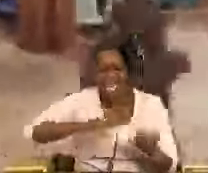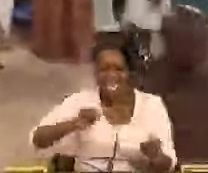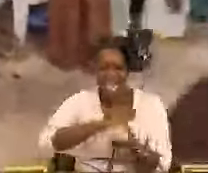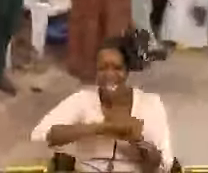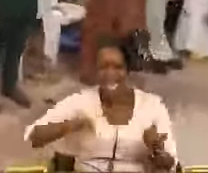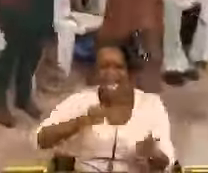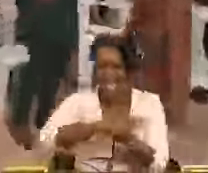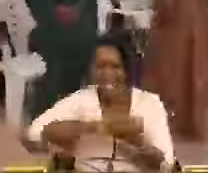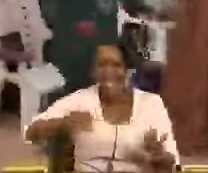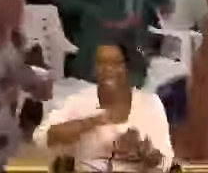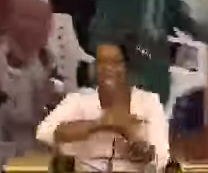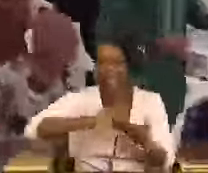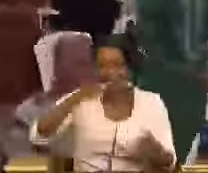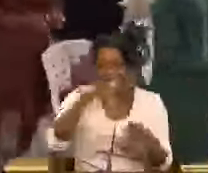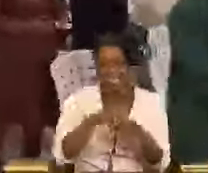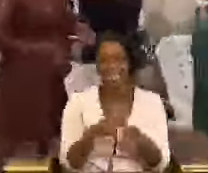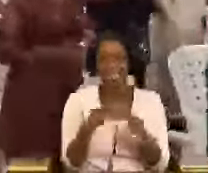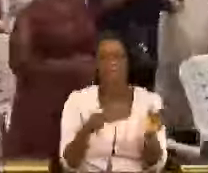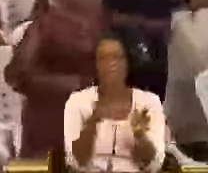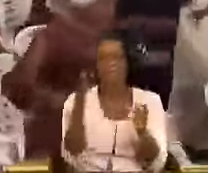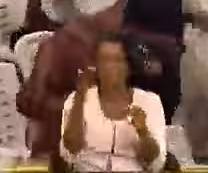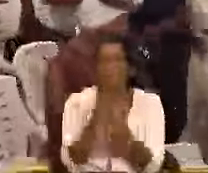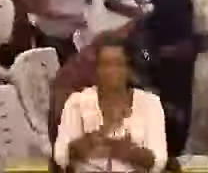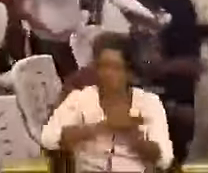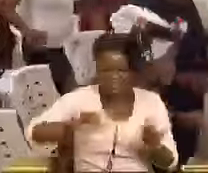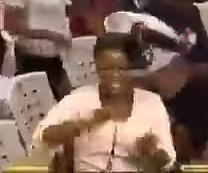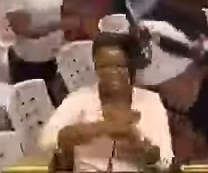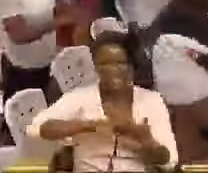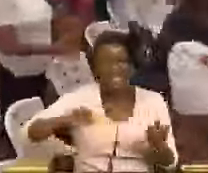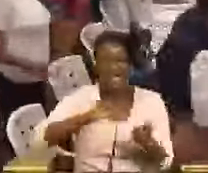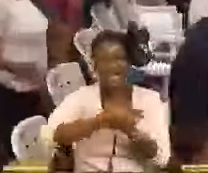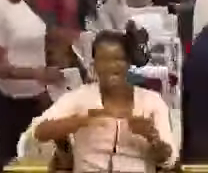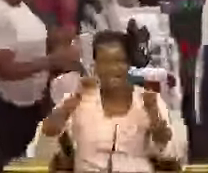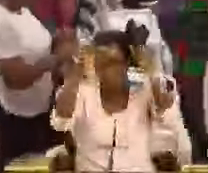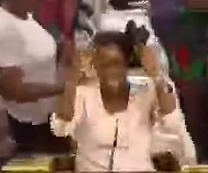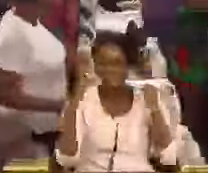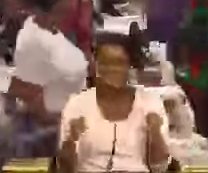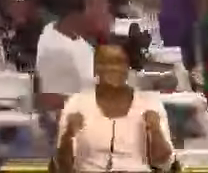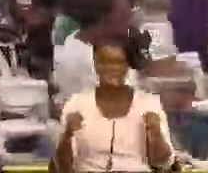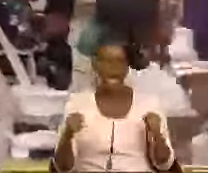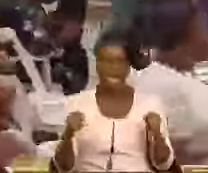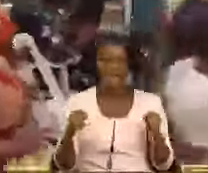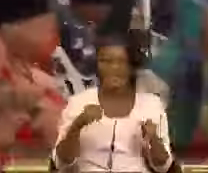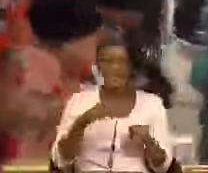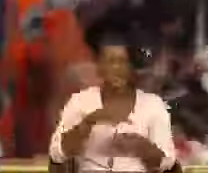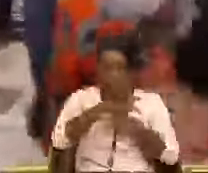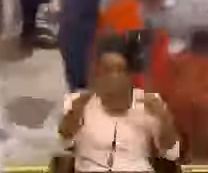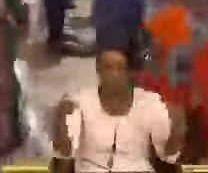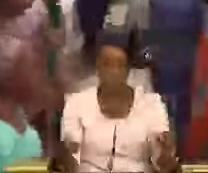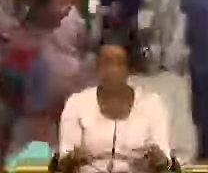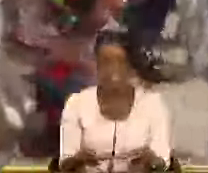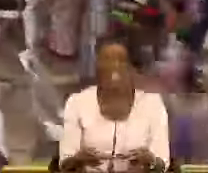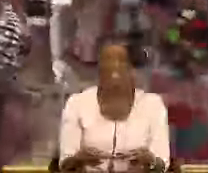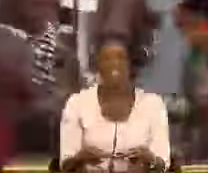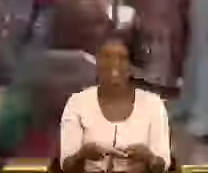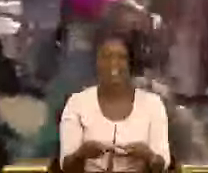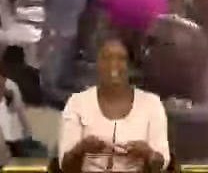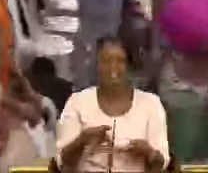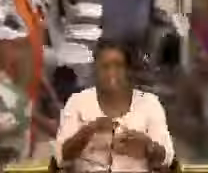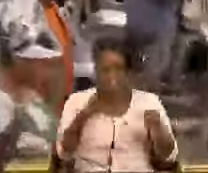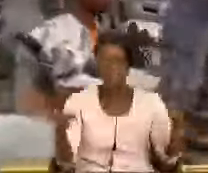scatter in the name of Jesus power regrouping